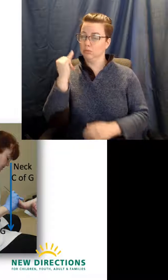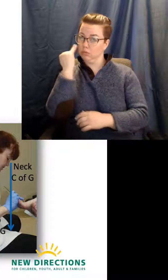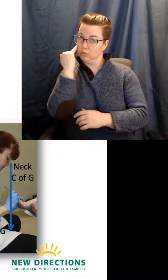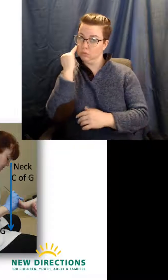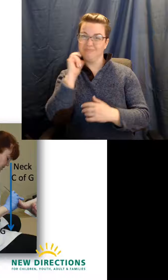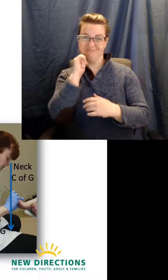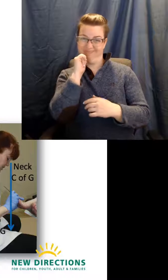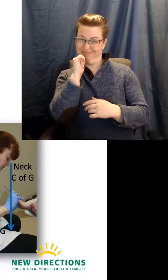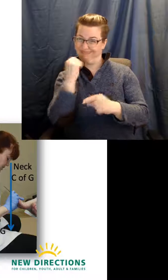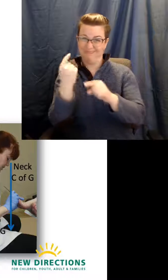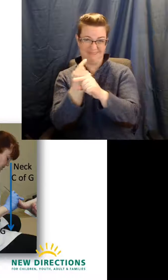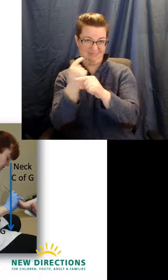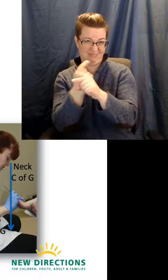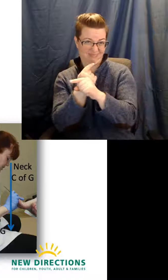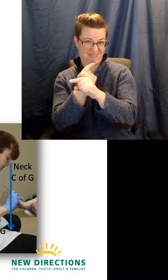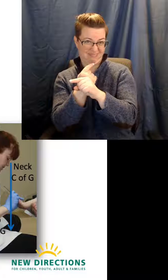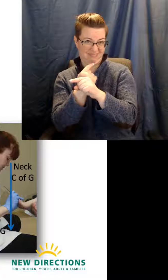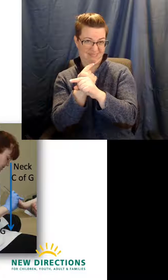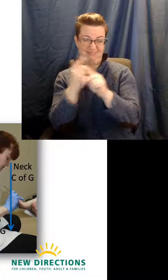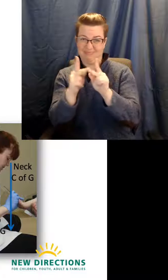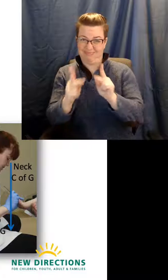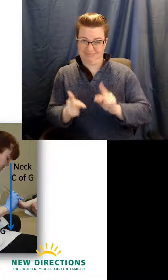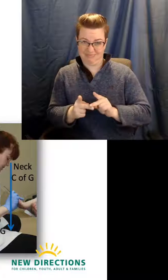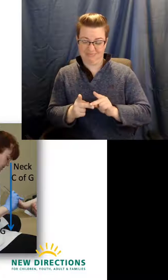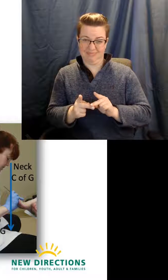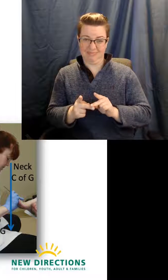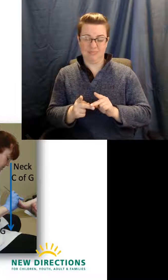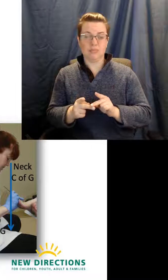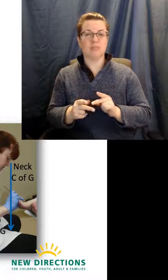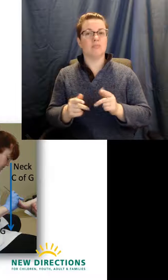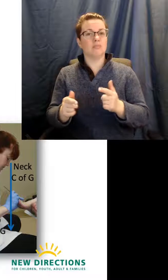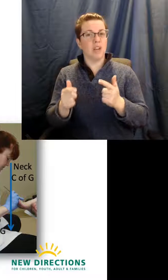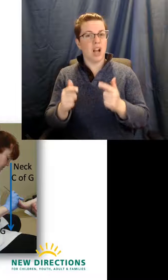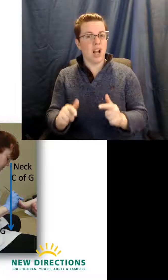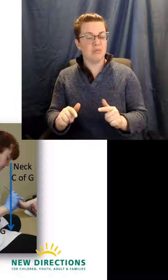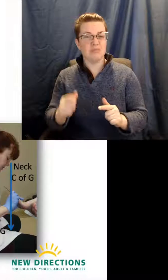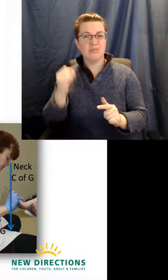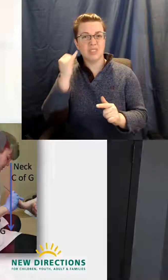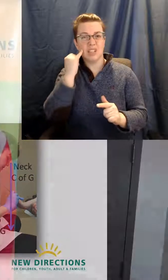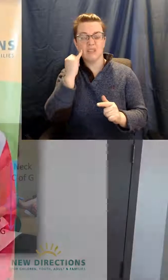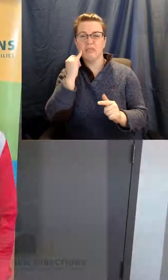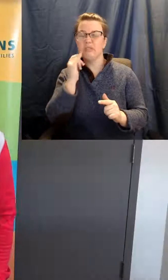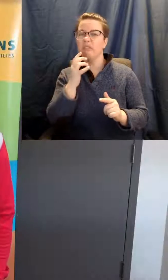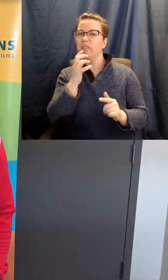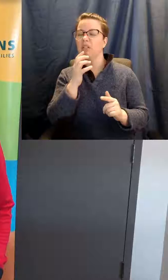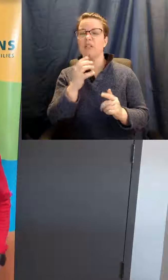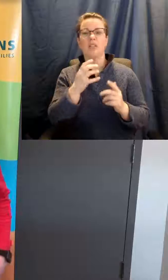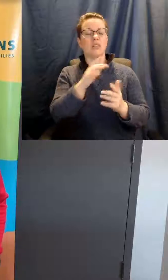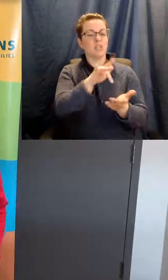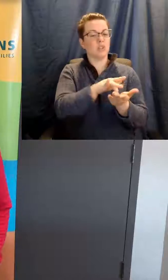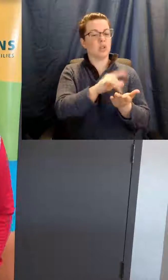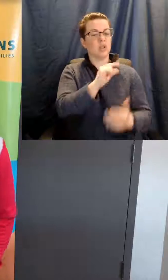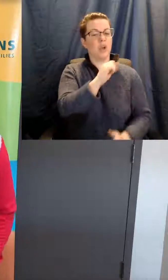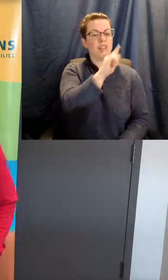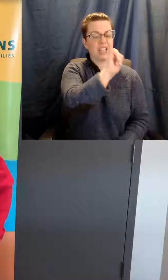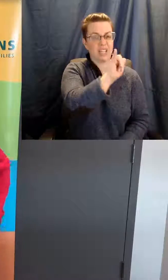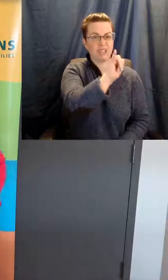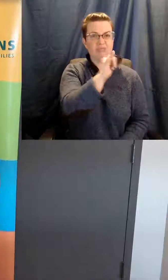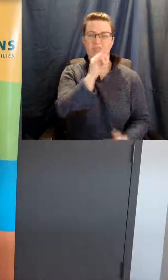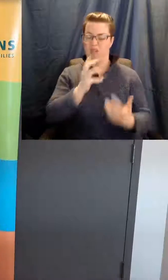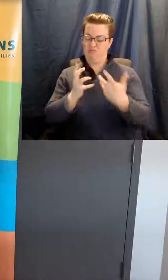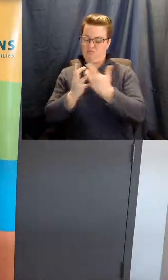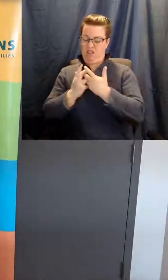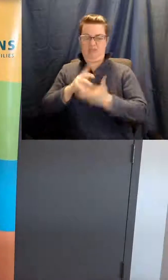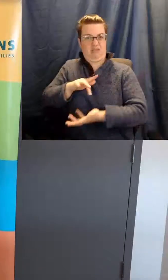rates occur when forces are applied outside a joint's center of gravity. So, I gave you this example,